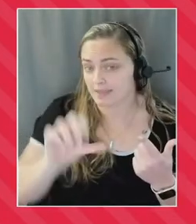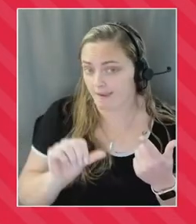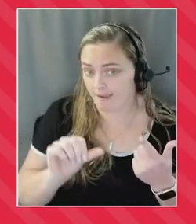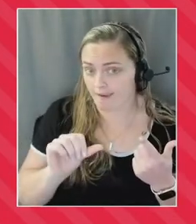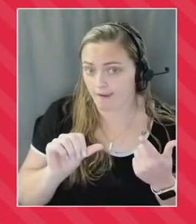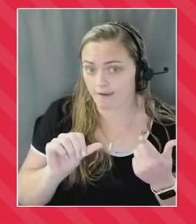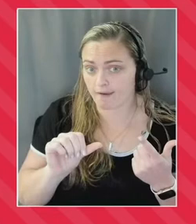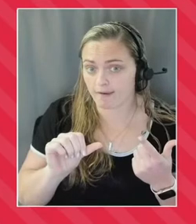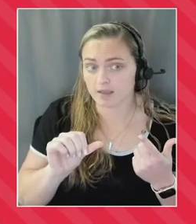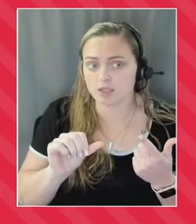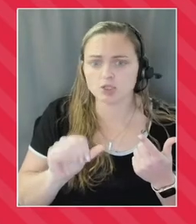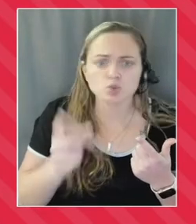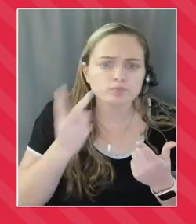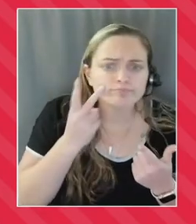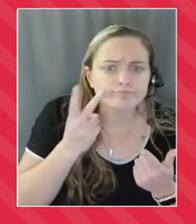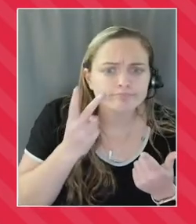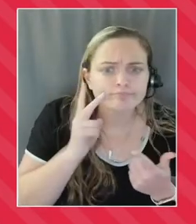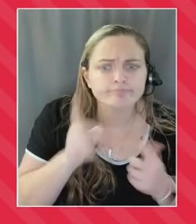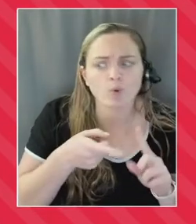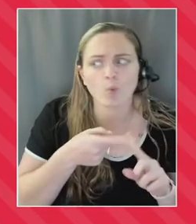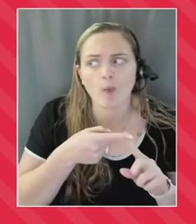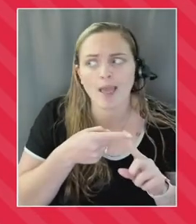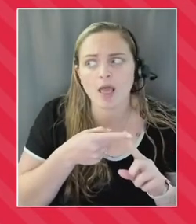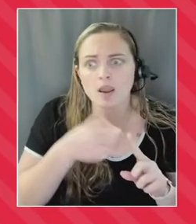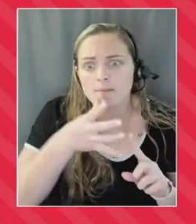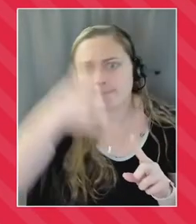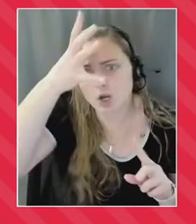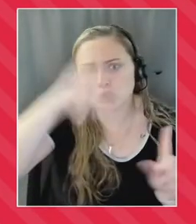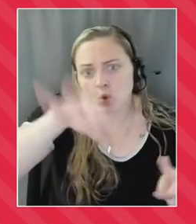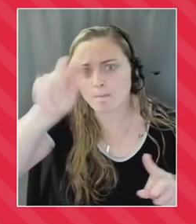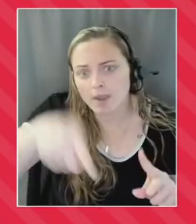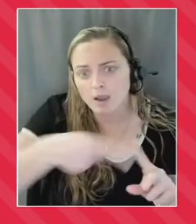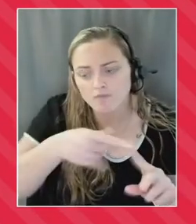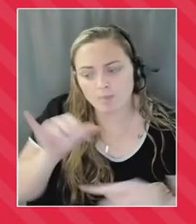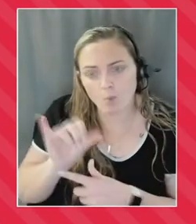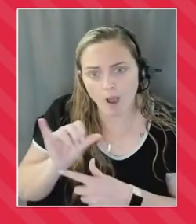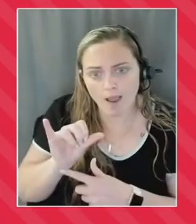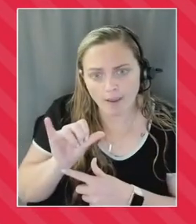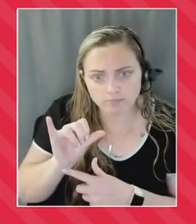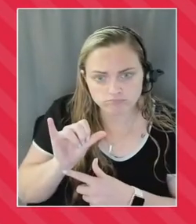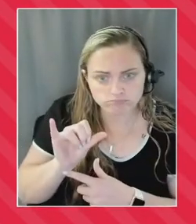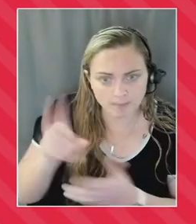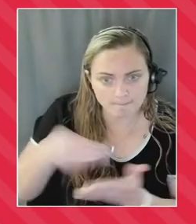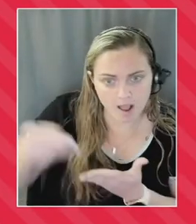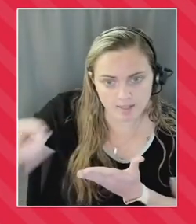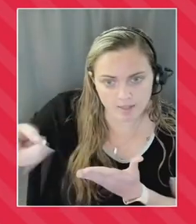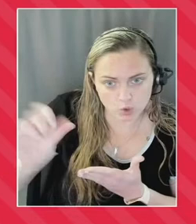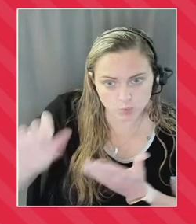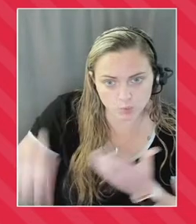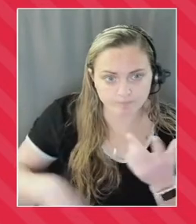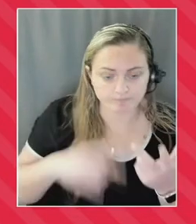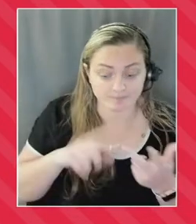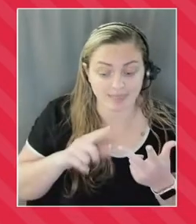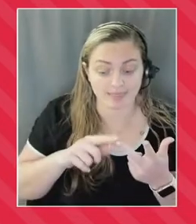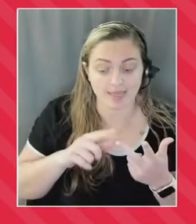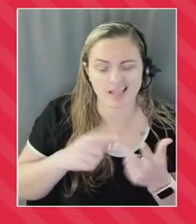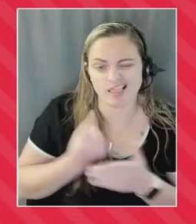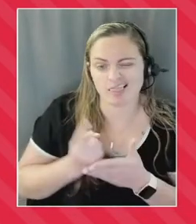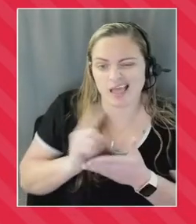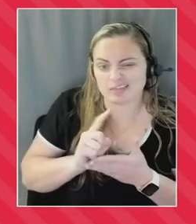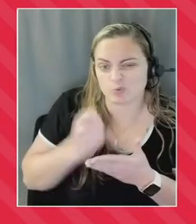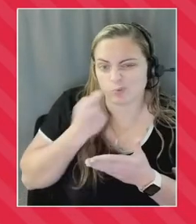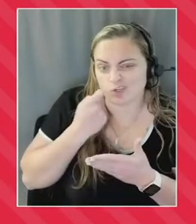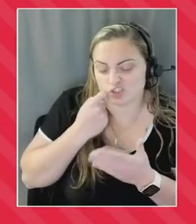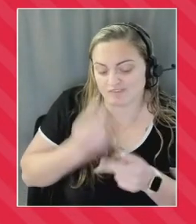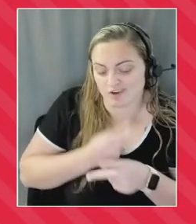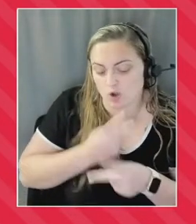to see how about when kids pick up their kids from a program at the Y. Mm-hmm. And we just found out last week that we're gonna actually be